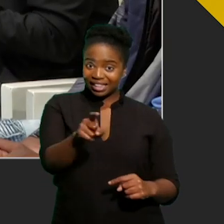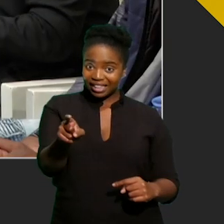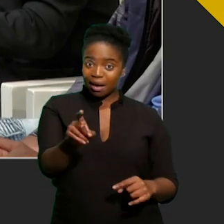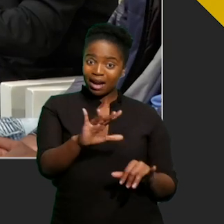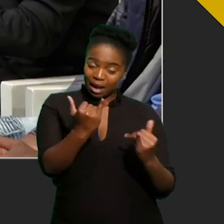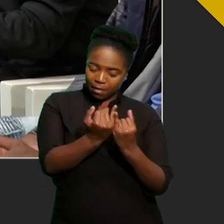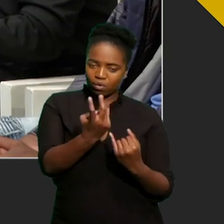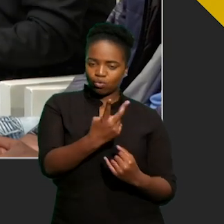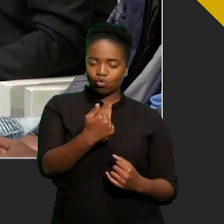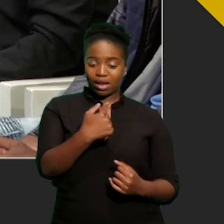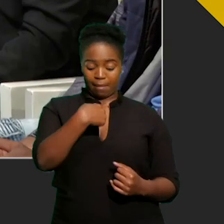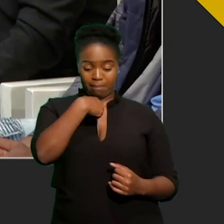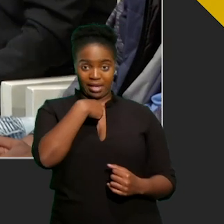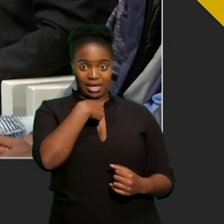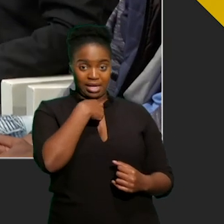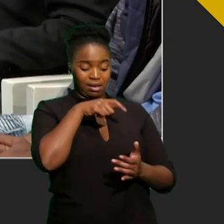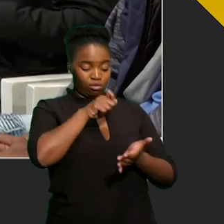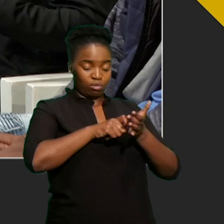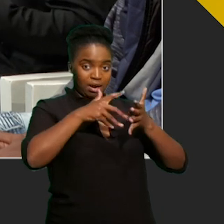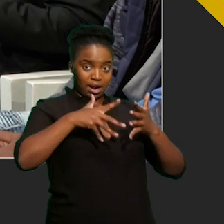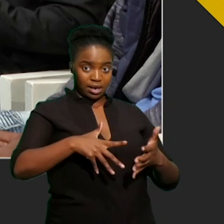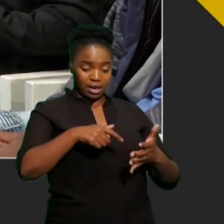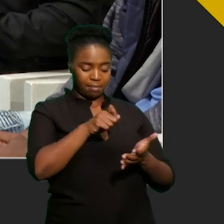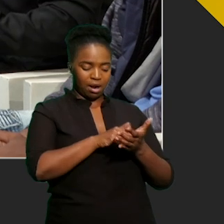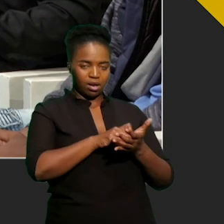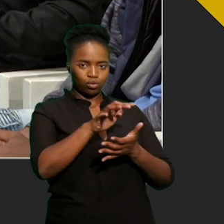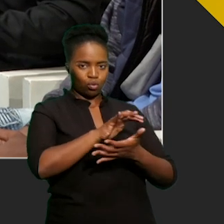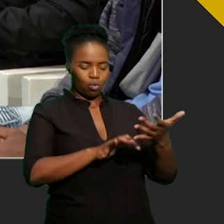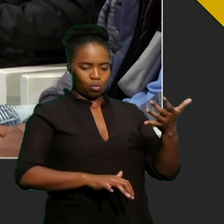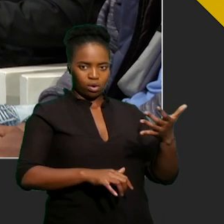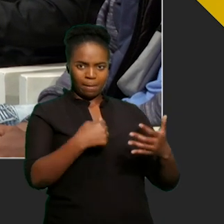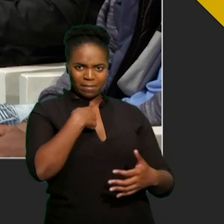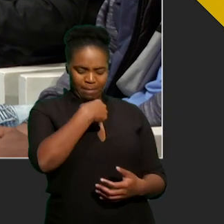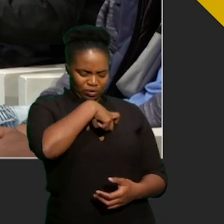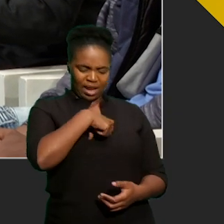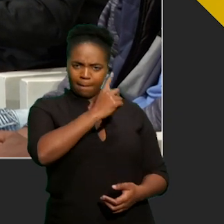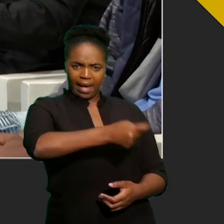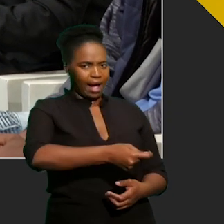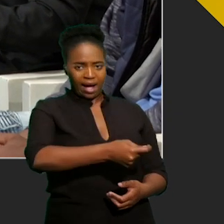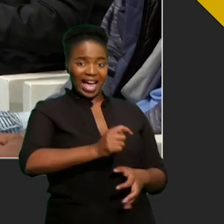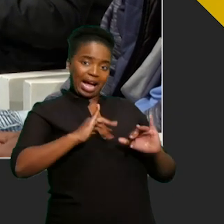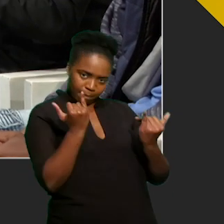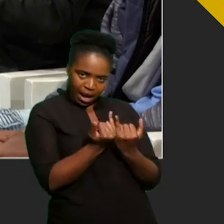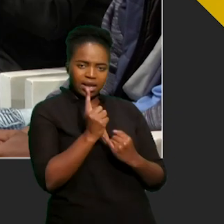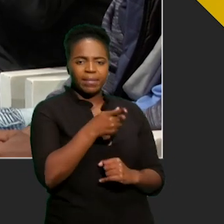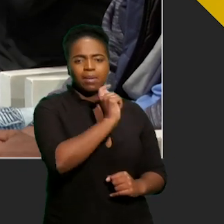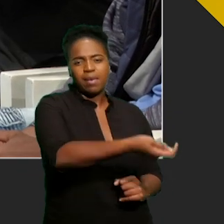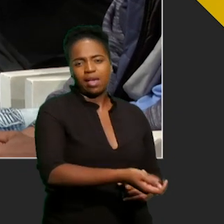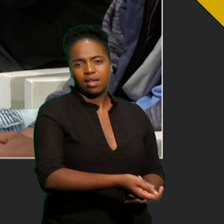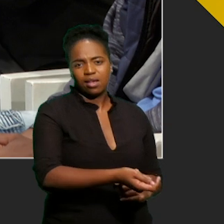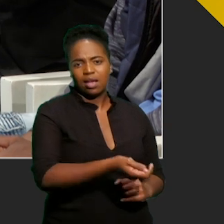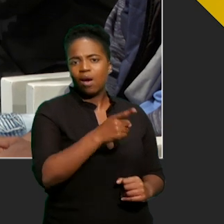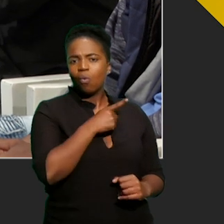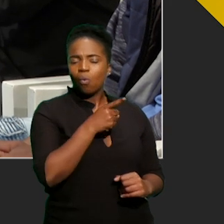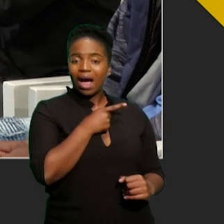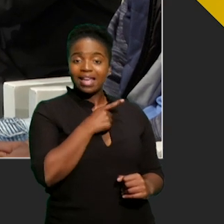squamming. So there are serious things that might come as though in the Tinama journalists, we think twice before we do certain stories as soon as